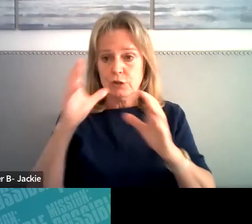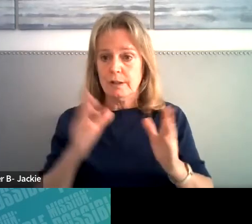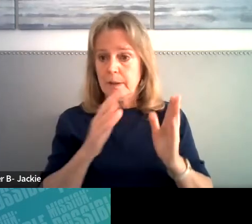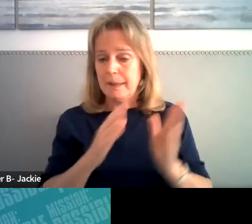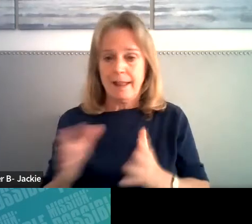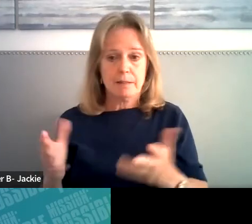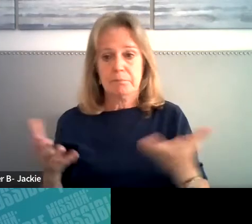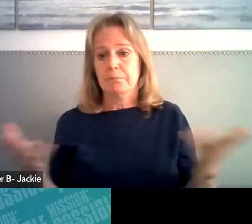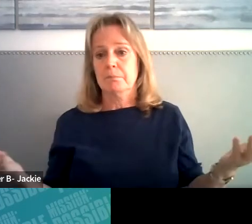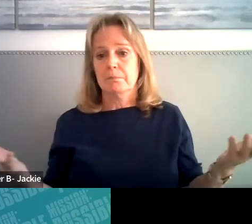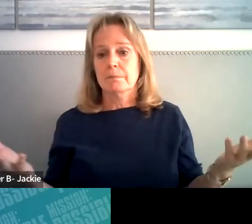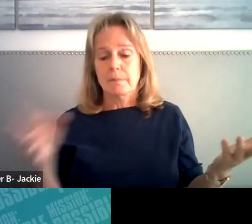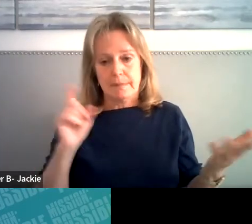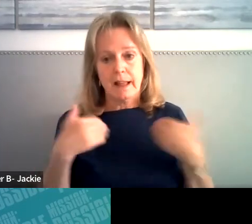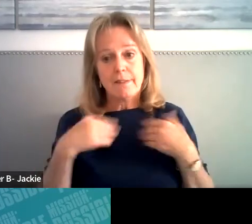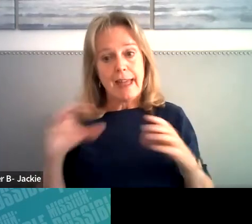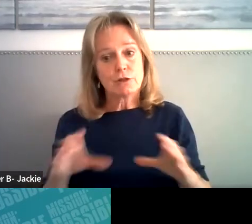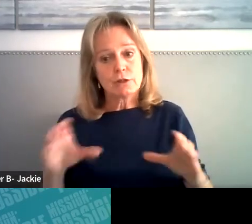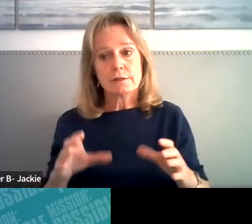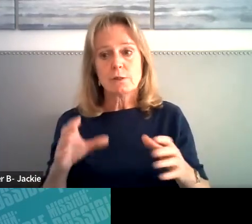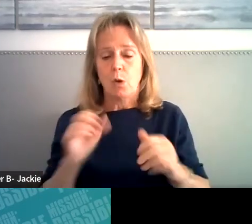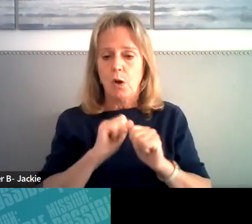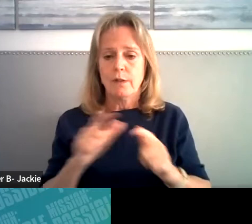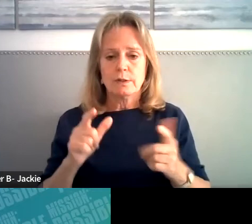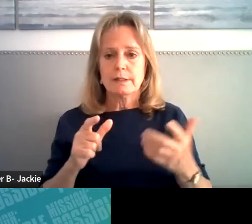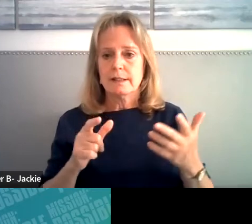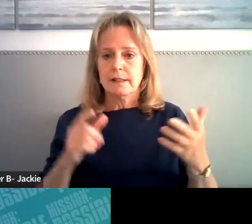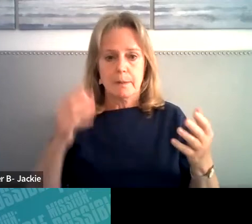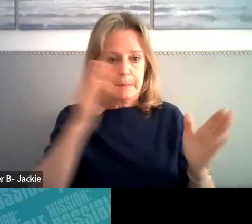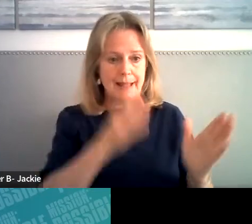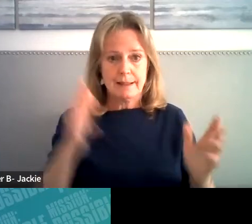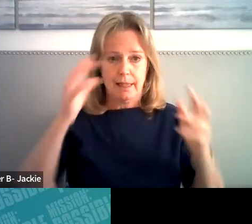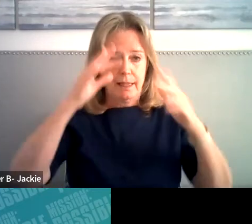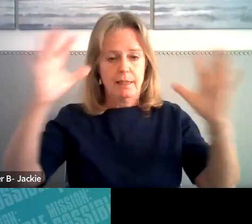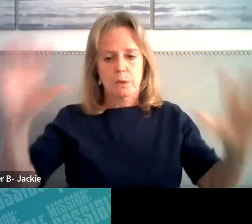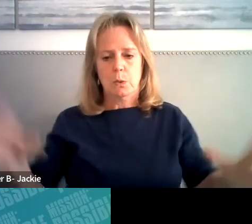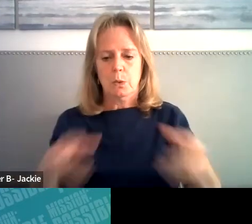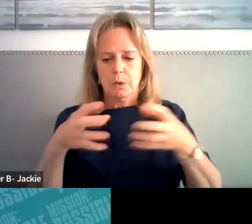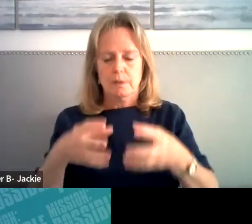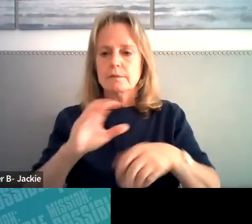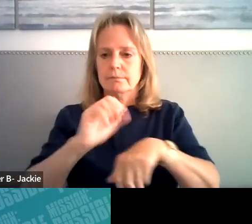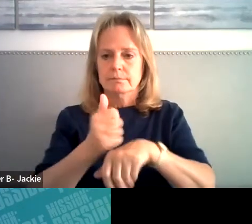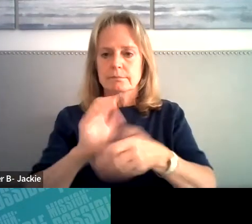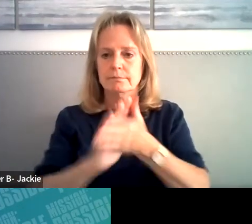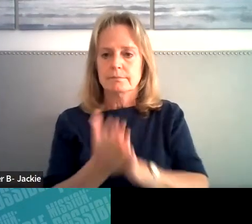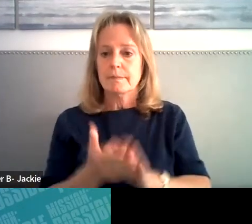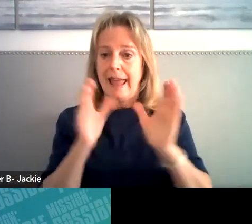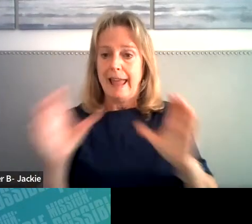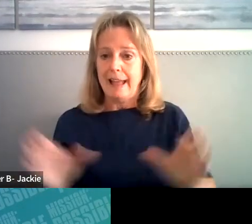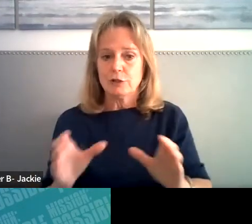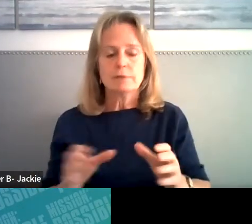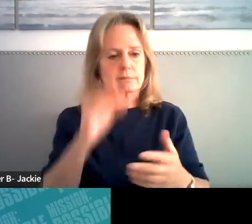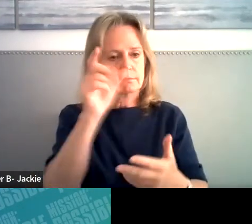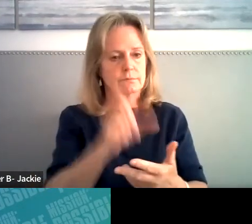nothing without action. So we put all those plans into action, and that's where you can see the 3rd column of